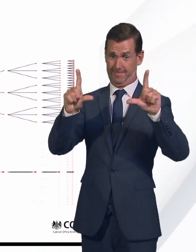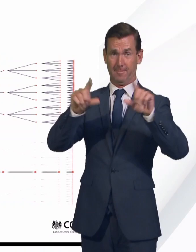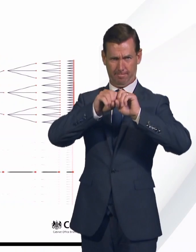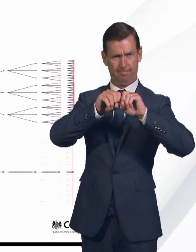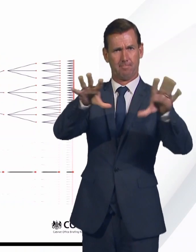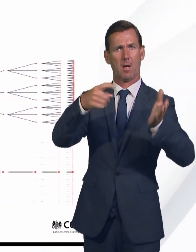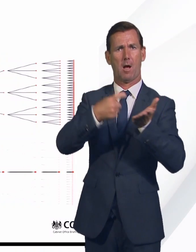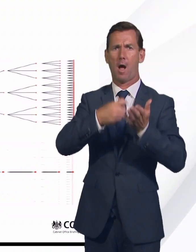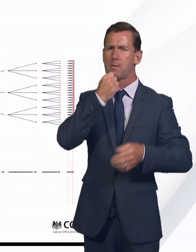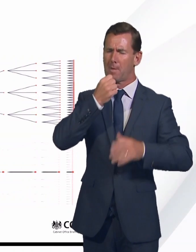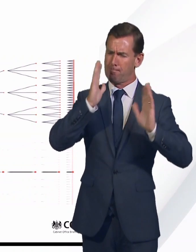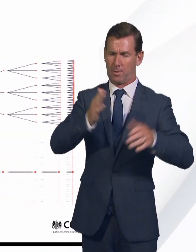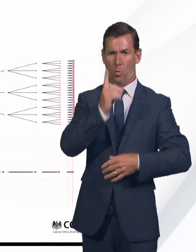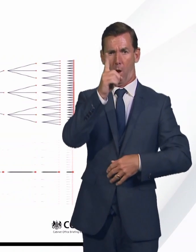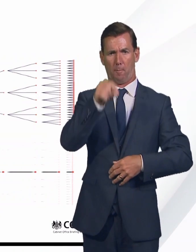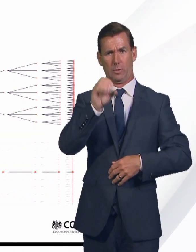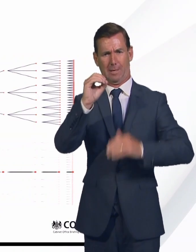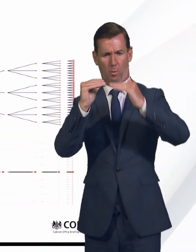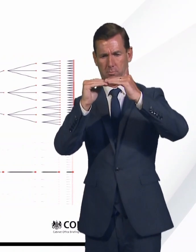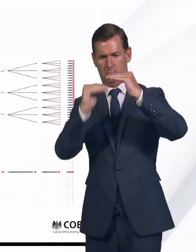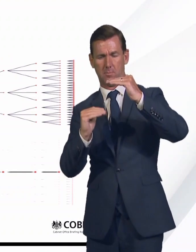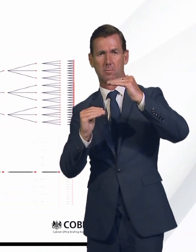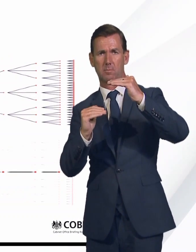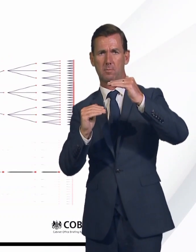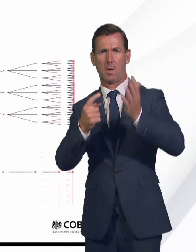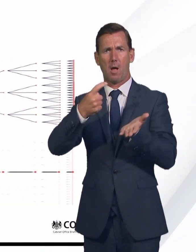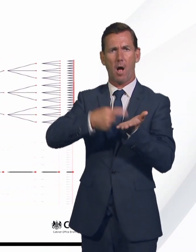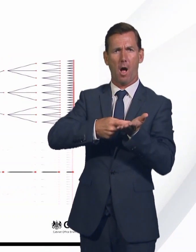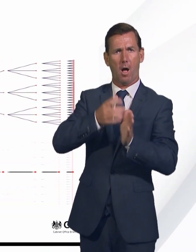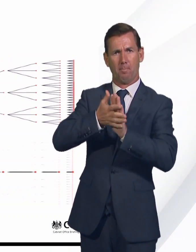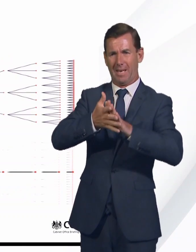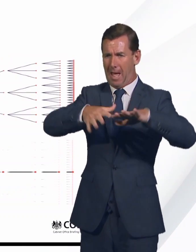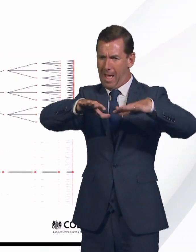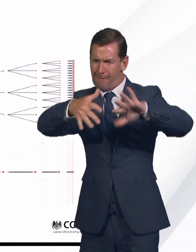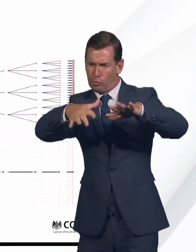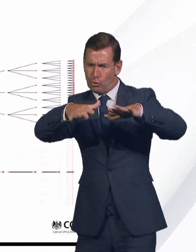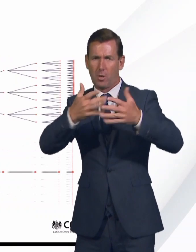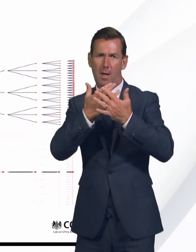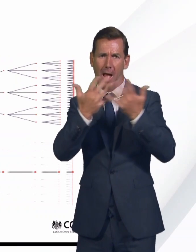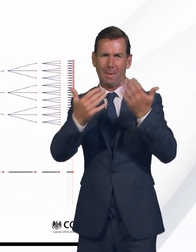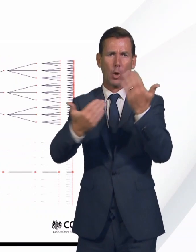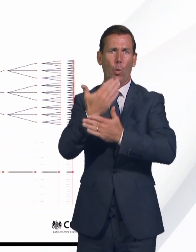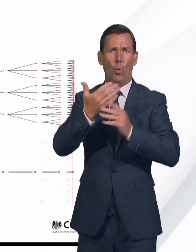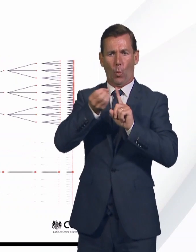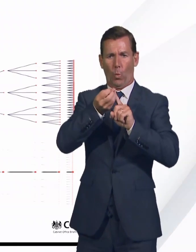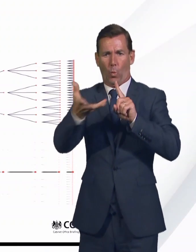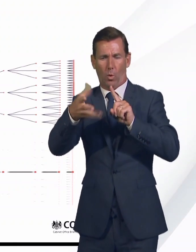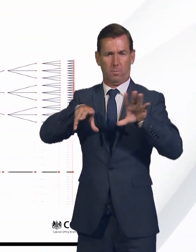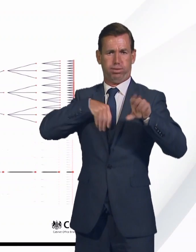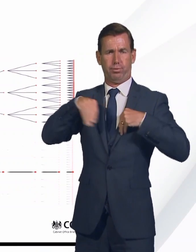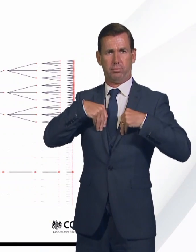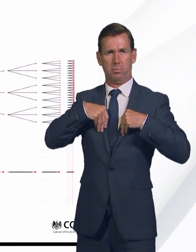keep this below 1. And as you can see, R is the average number of additional people infected. So while it's 1,